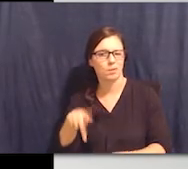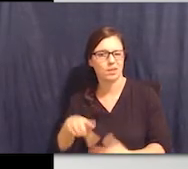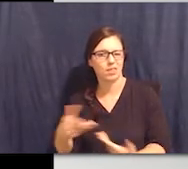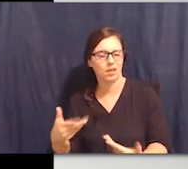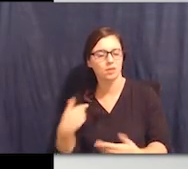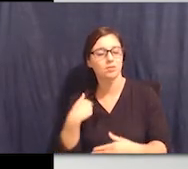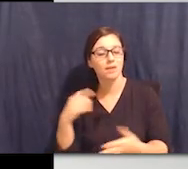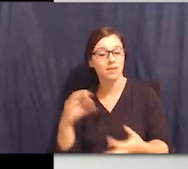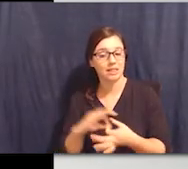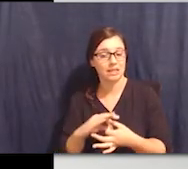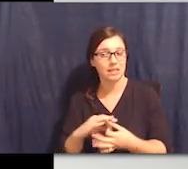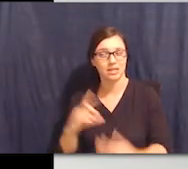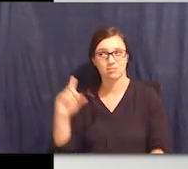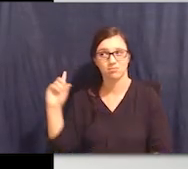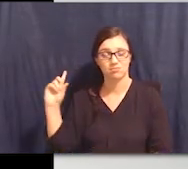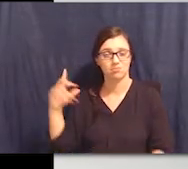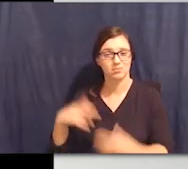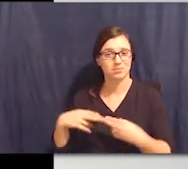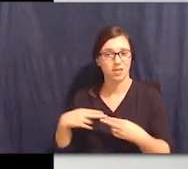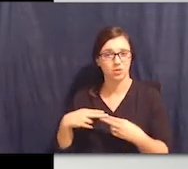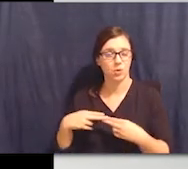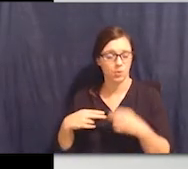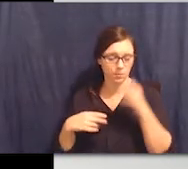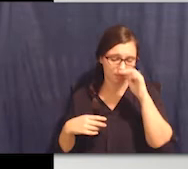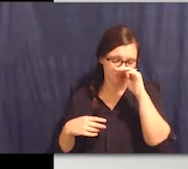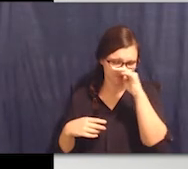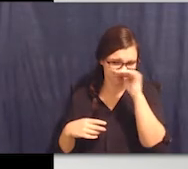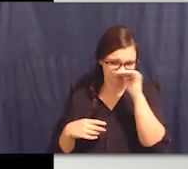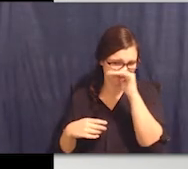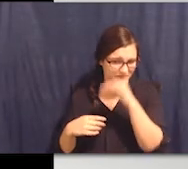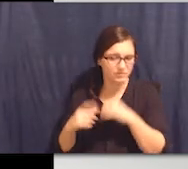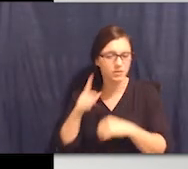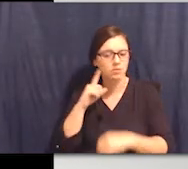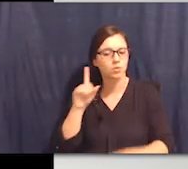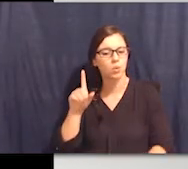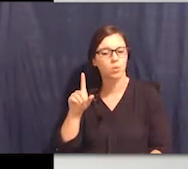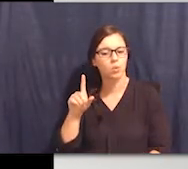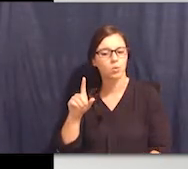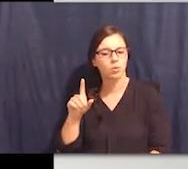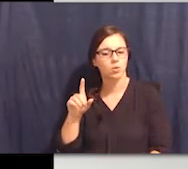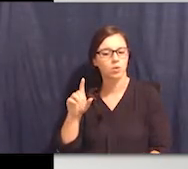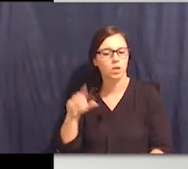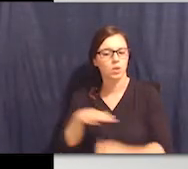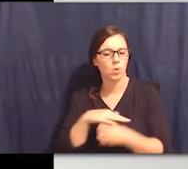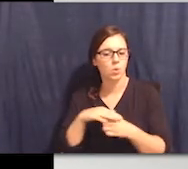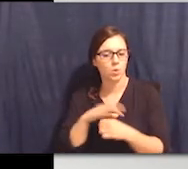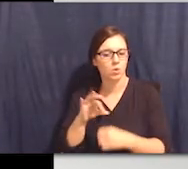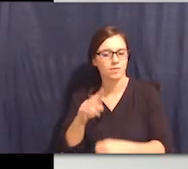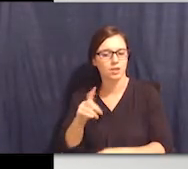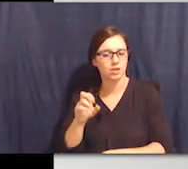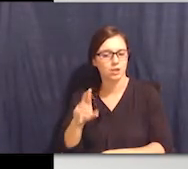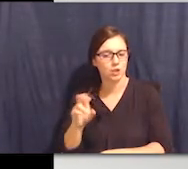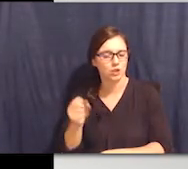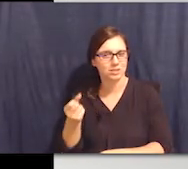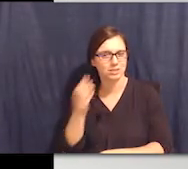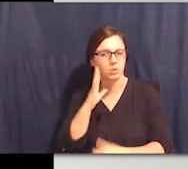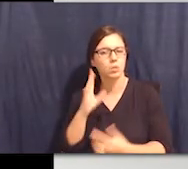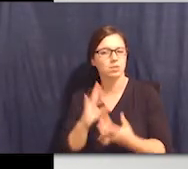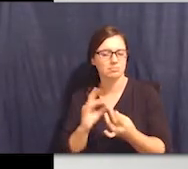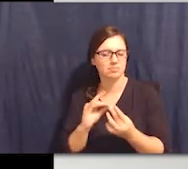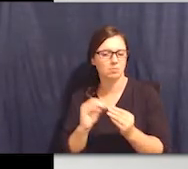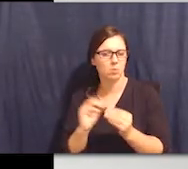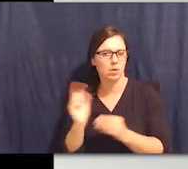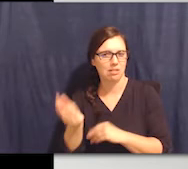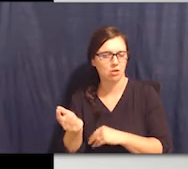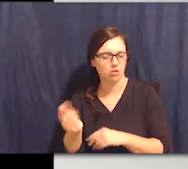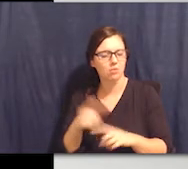this website, on this slideshow, to your fiddlers, your local fiddlers, which I'll talk a little bit about more later,